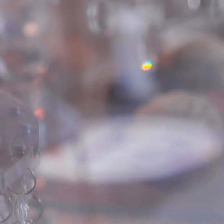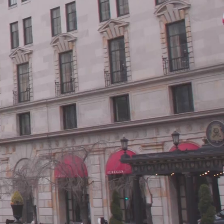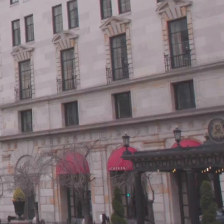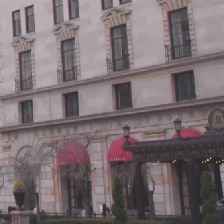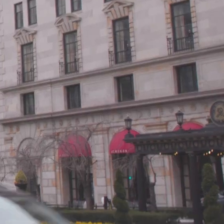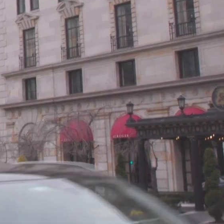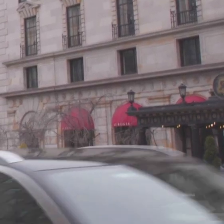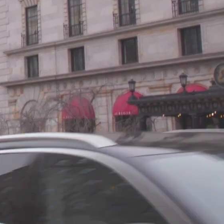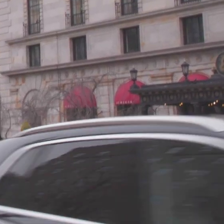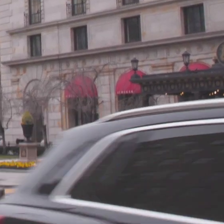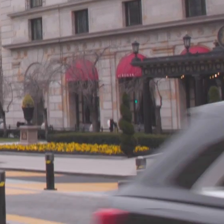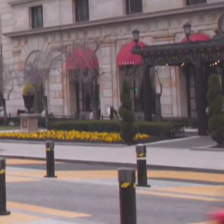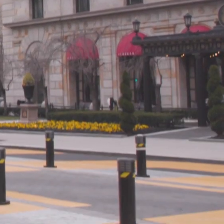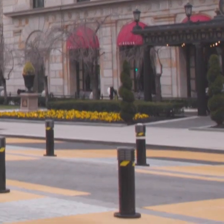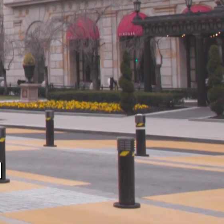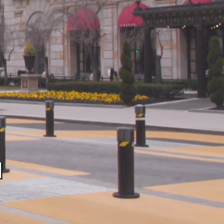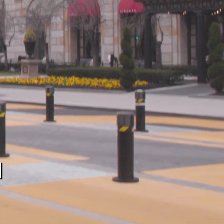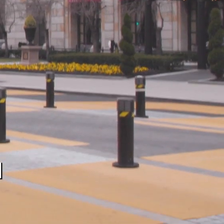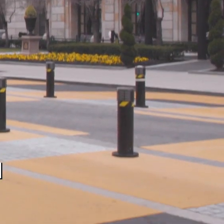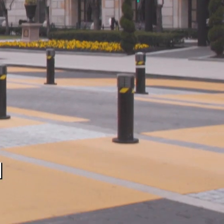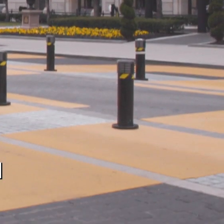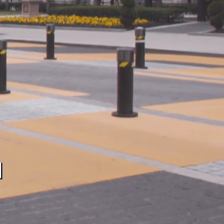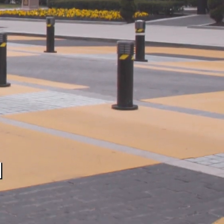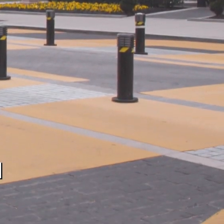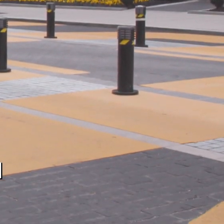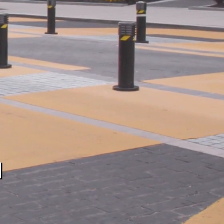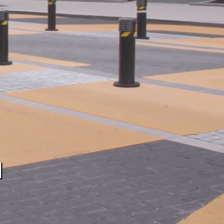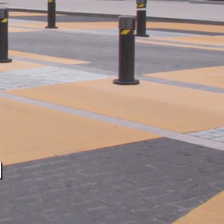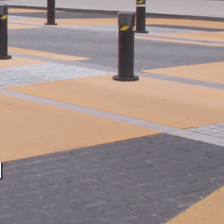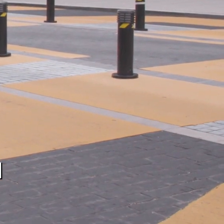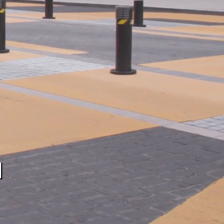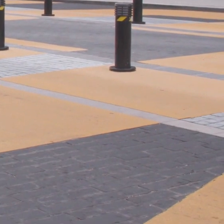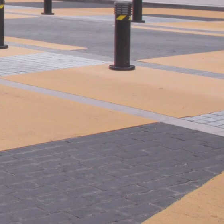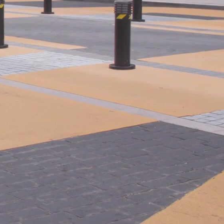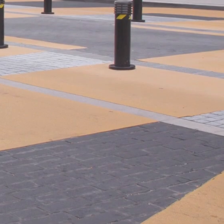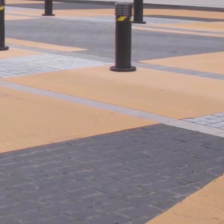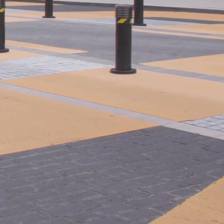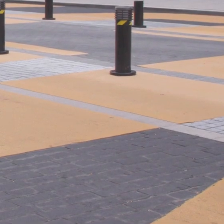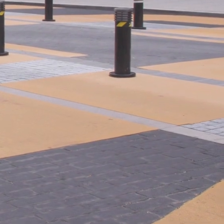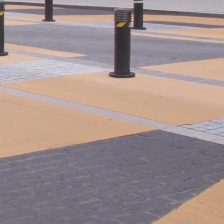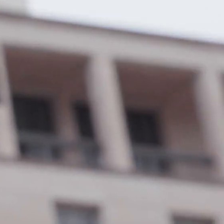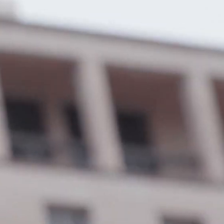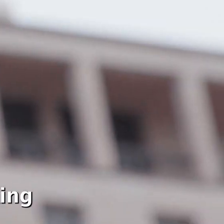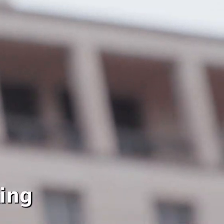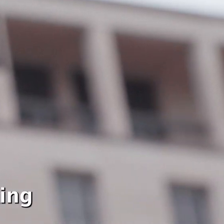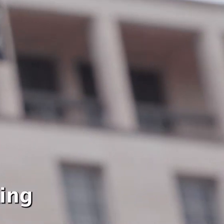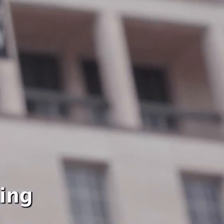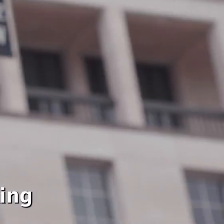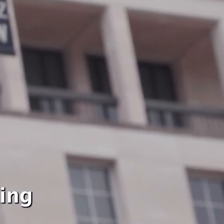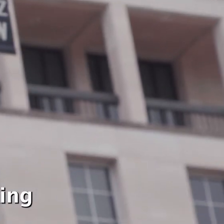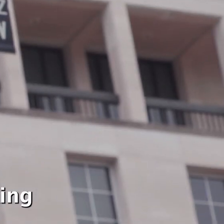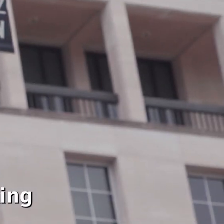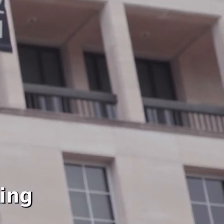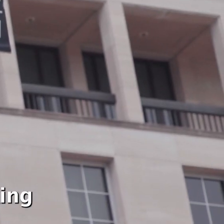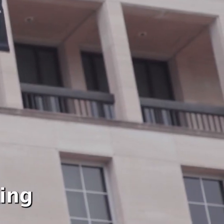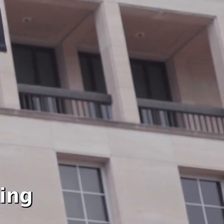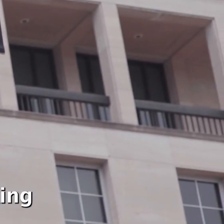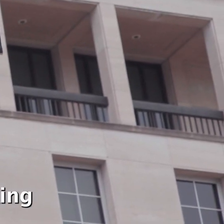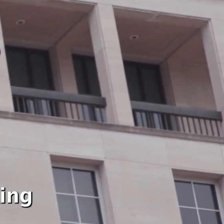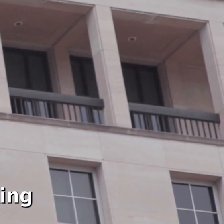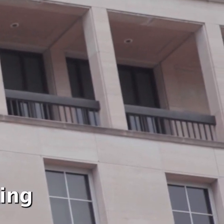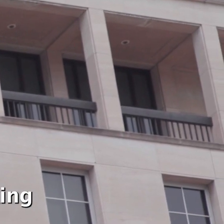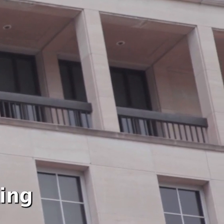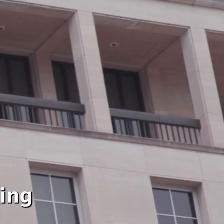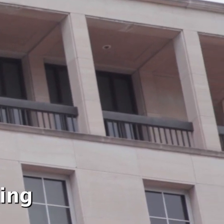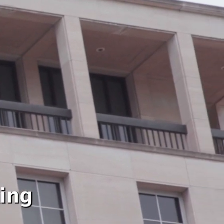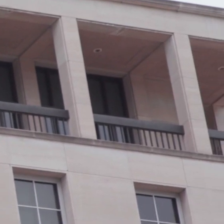sad. I stood on the B that was written on the ground that said Black Lives Matter. It was probably 1 day old. And I said, at some point, I'm going to